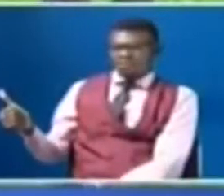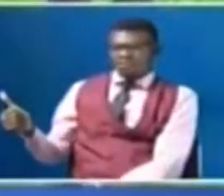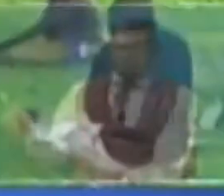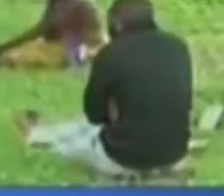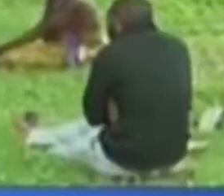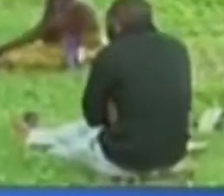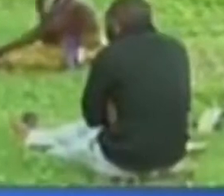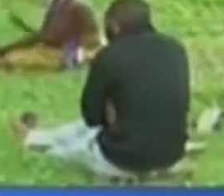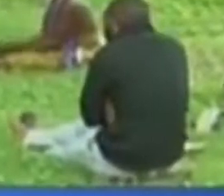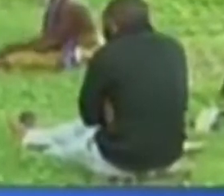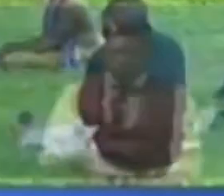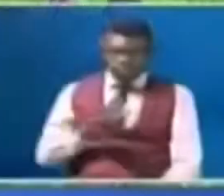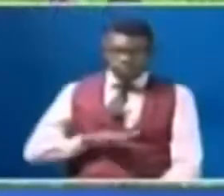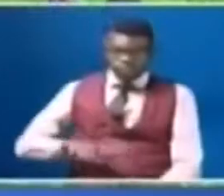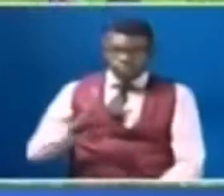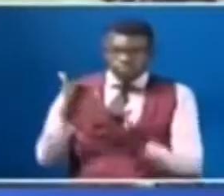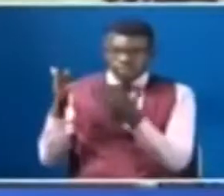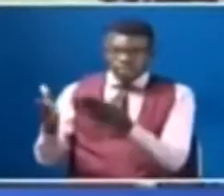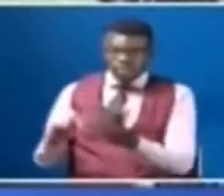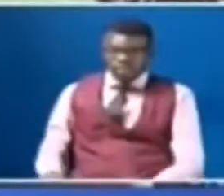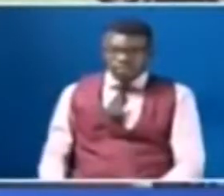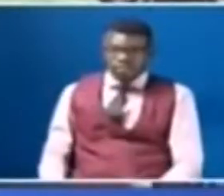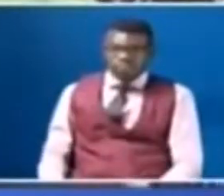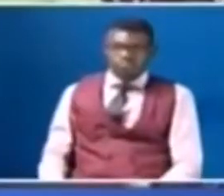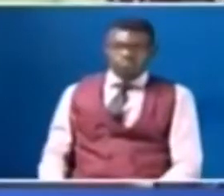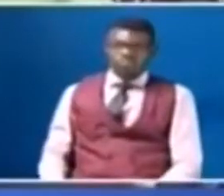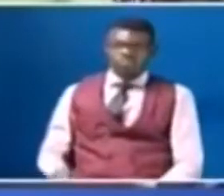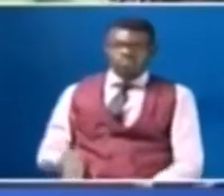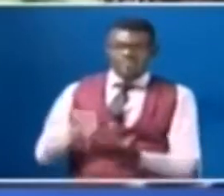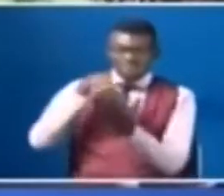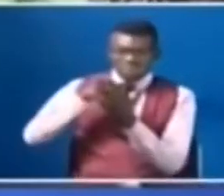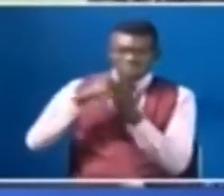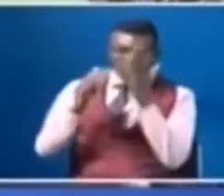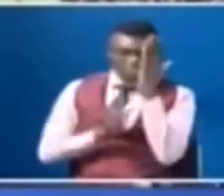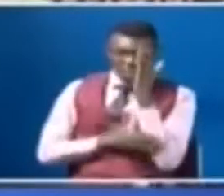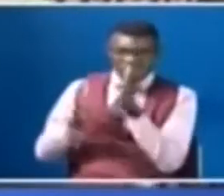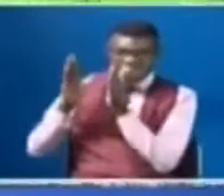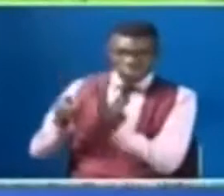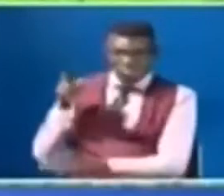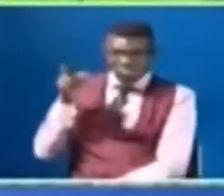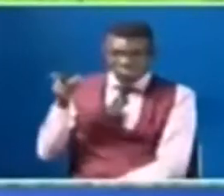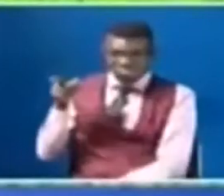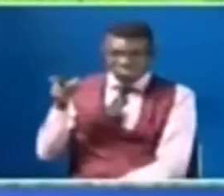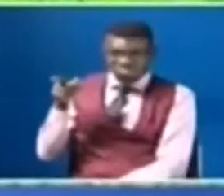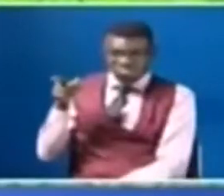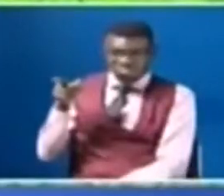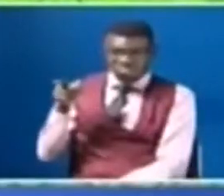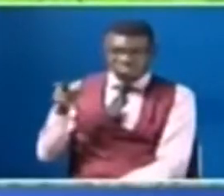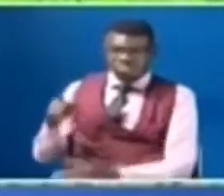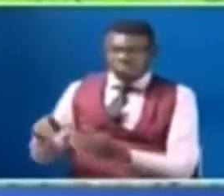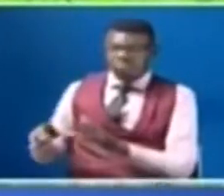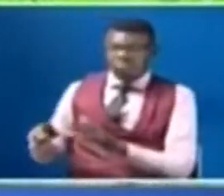At Mwembe wa Marunga, things seems to have gone haywire for one Mwabaya, who is accused of eloping with Malombo